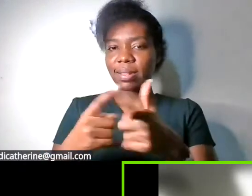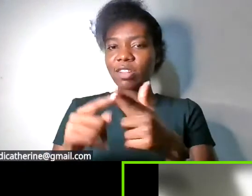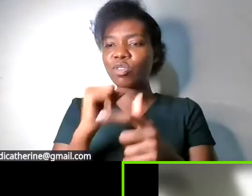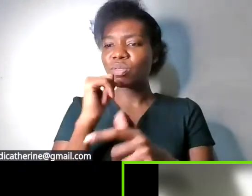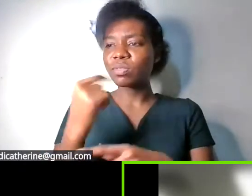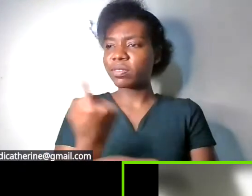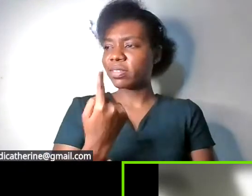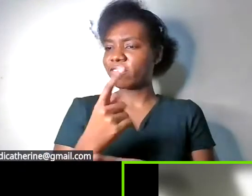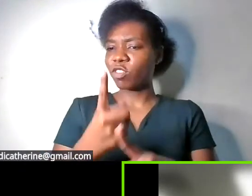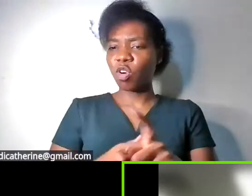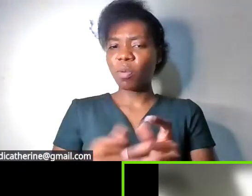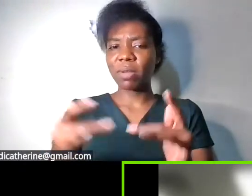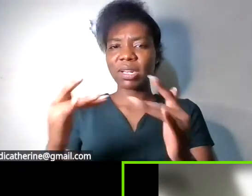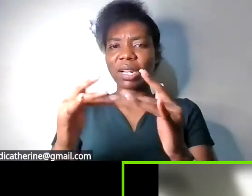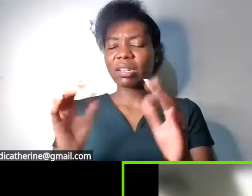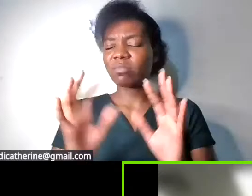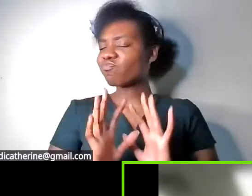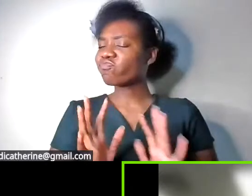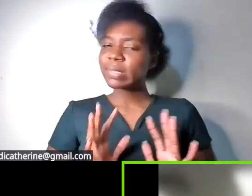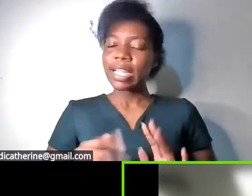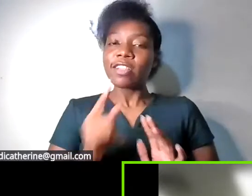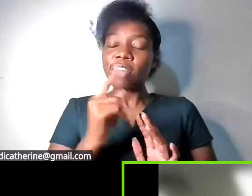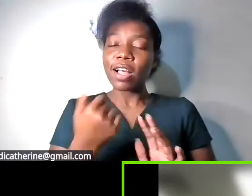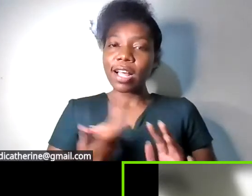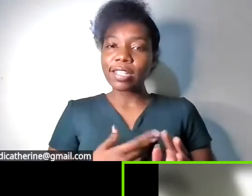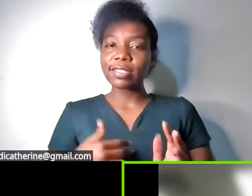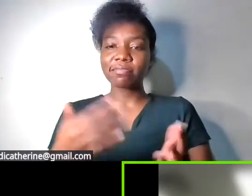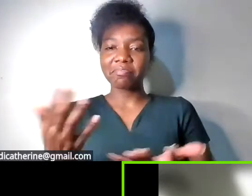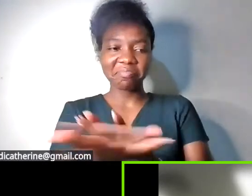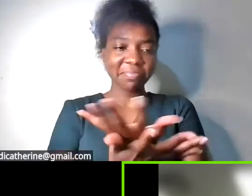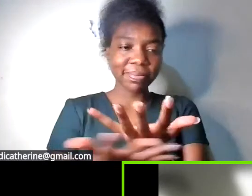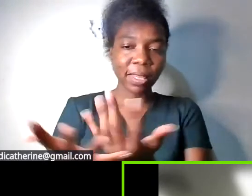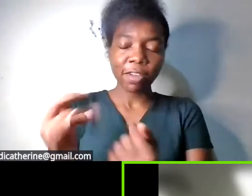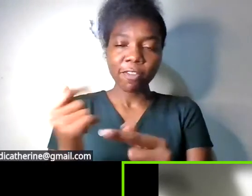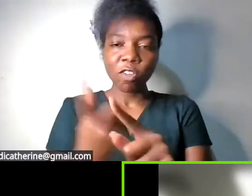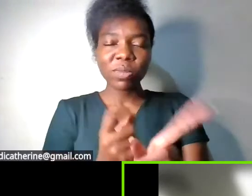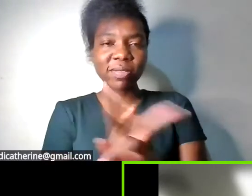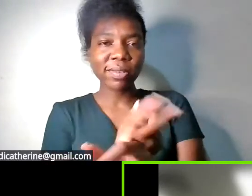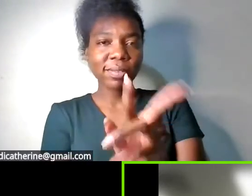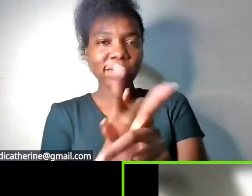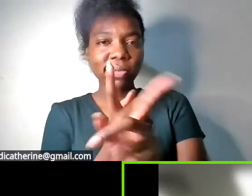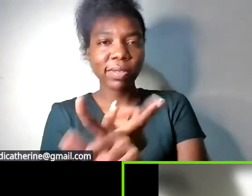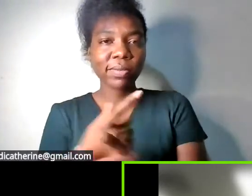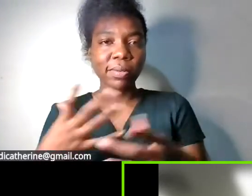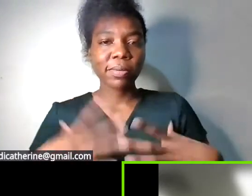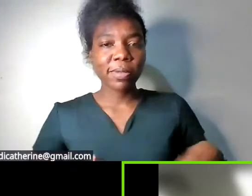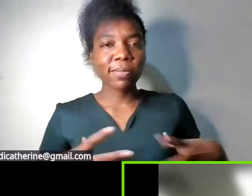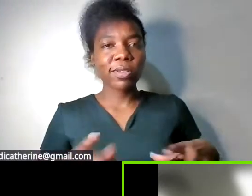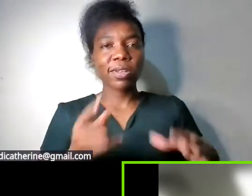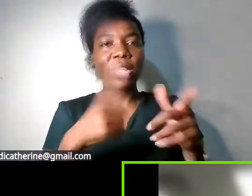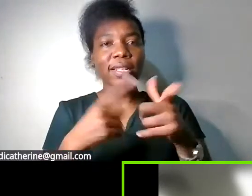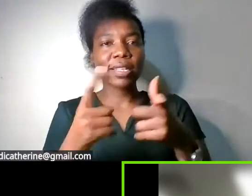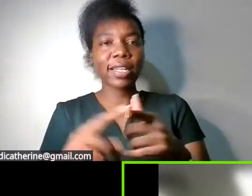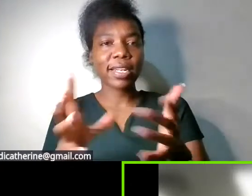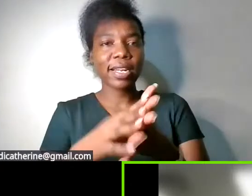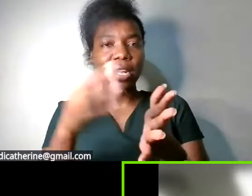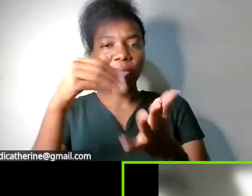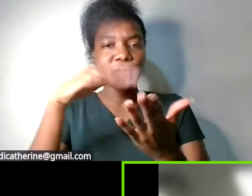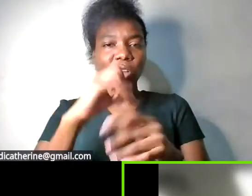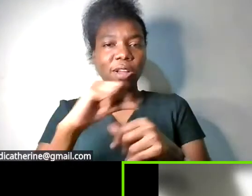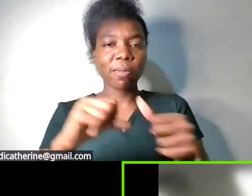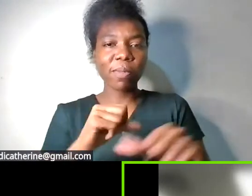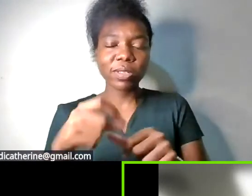with all these different perspectives every day here at Tayi, and you get to learn more about yourself and who you are,